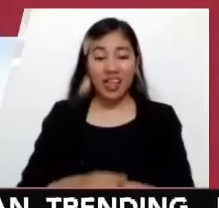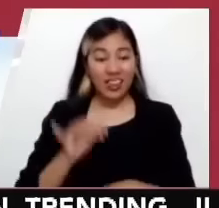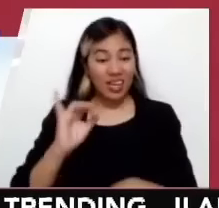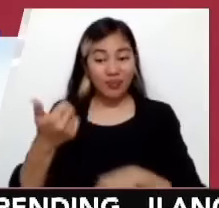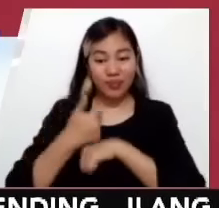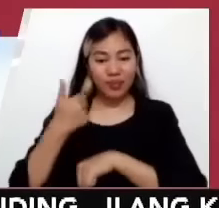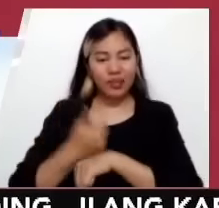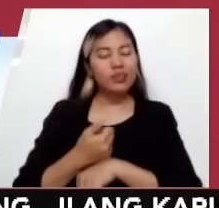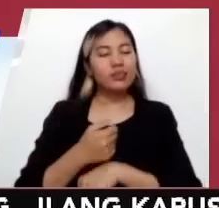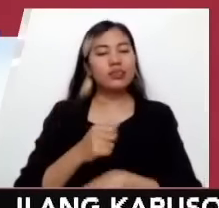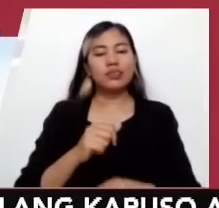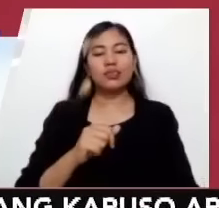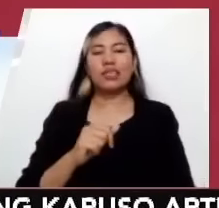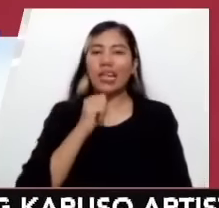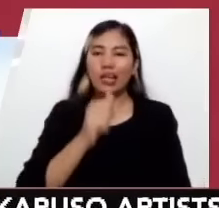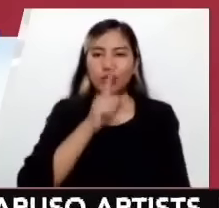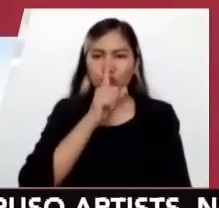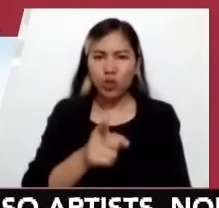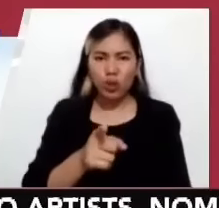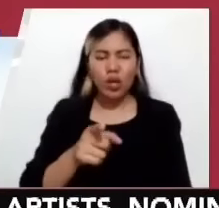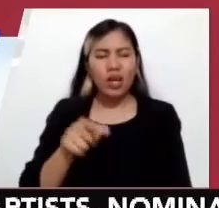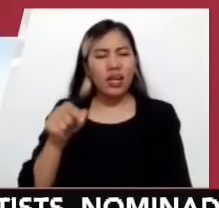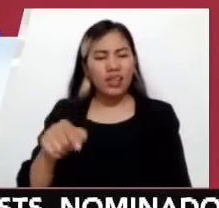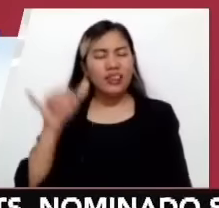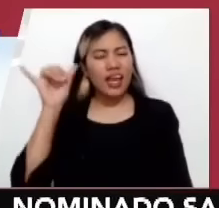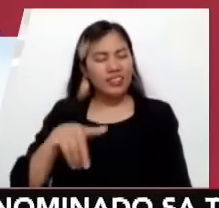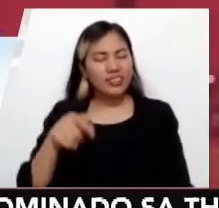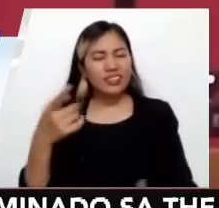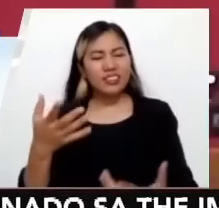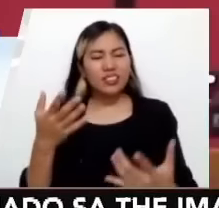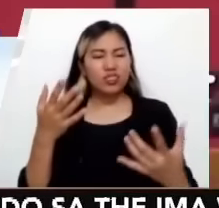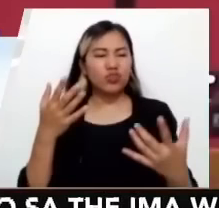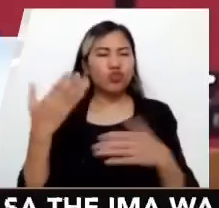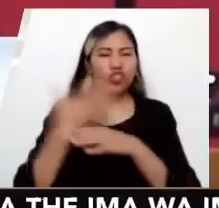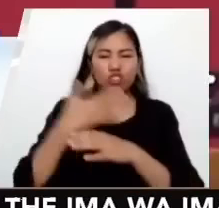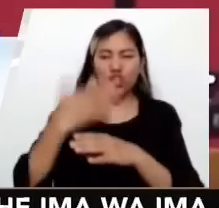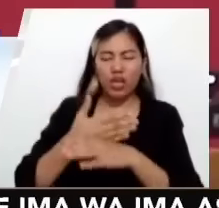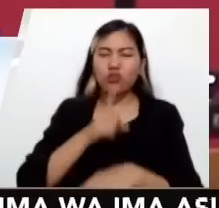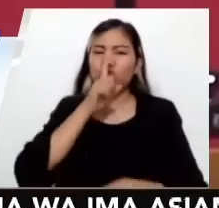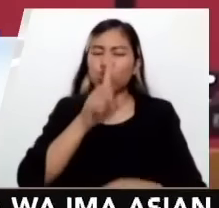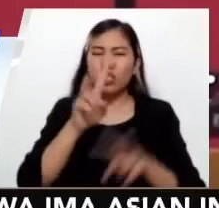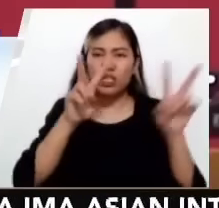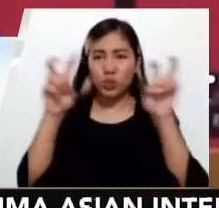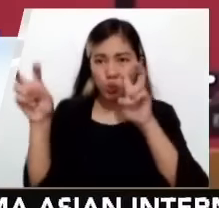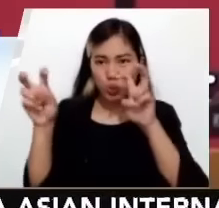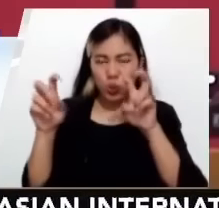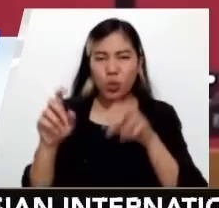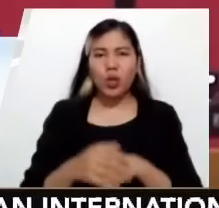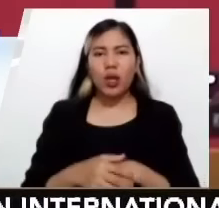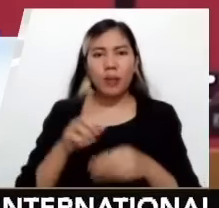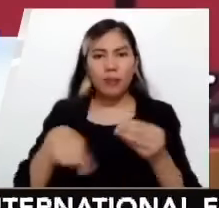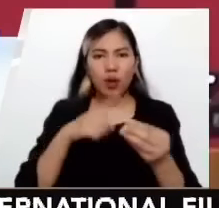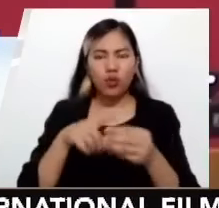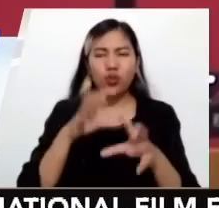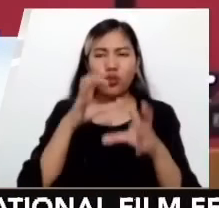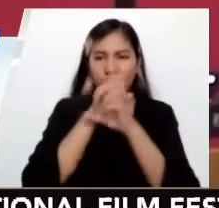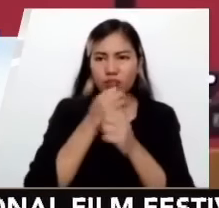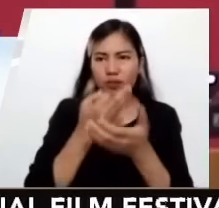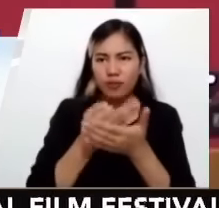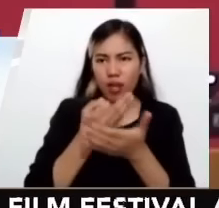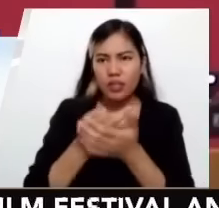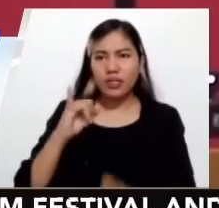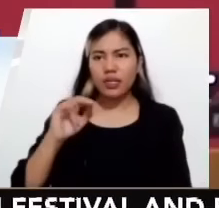a desperate attempt to distract from the real issues at Hand the issues surrounding Confidential and intelligence funds